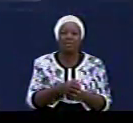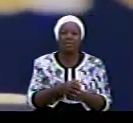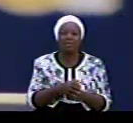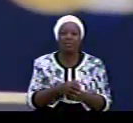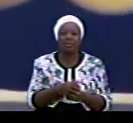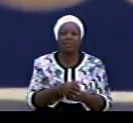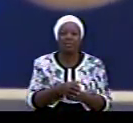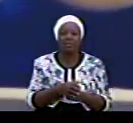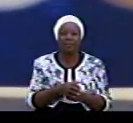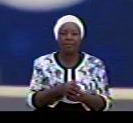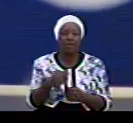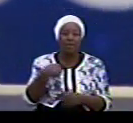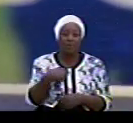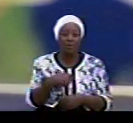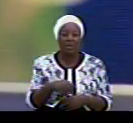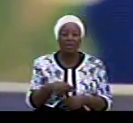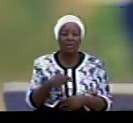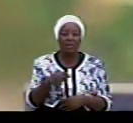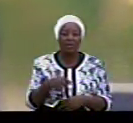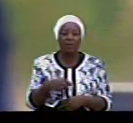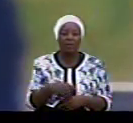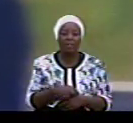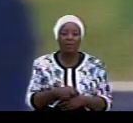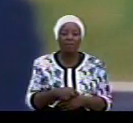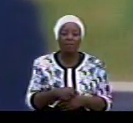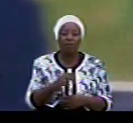We were in Kinshasa,